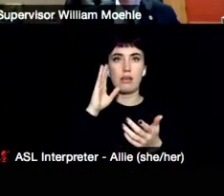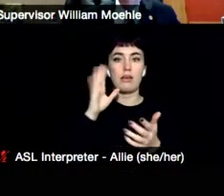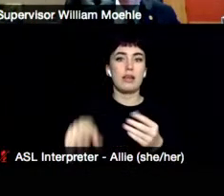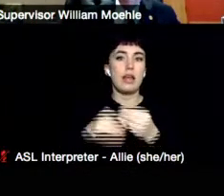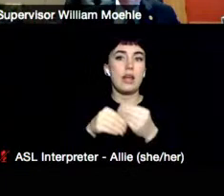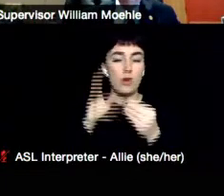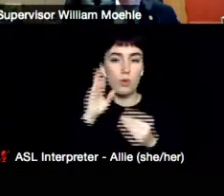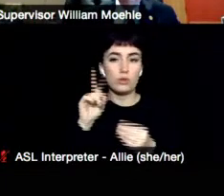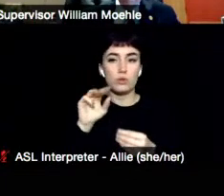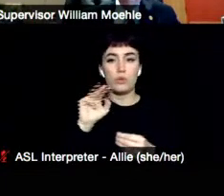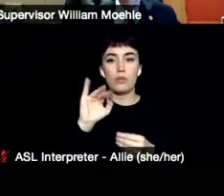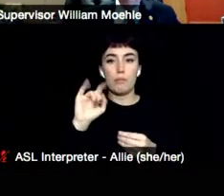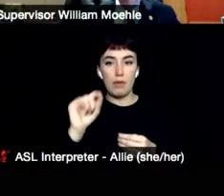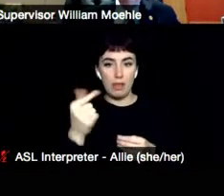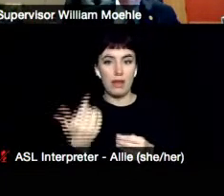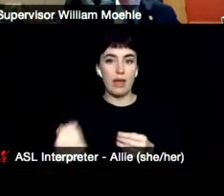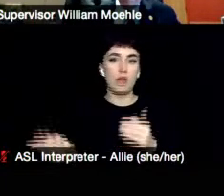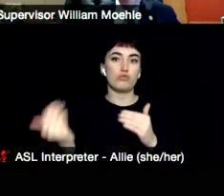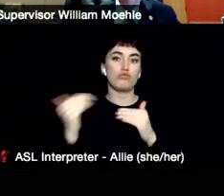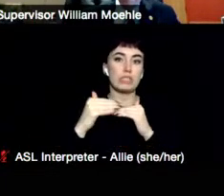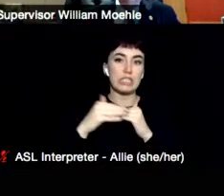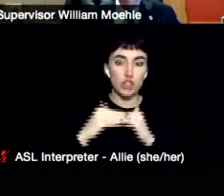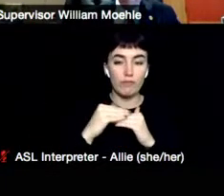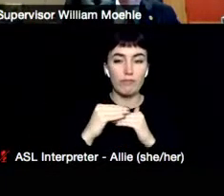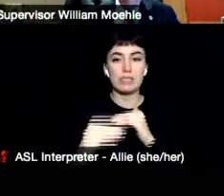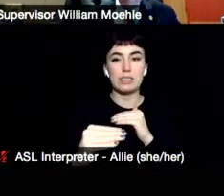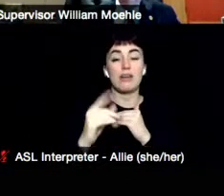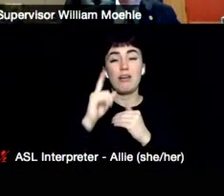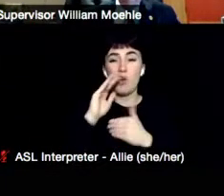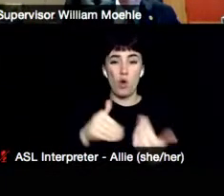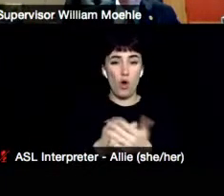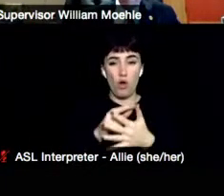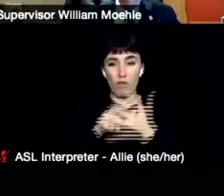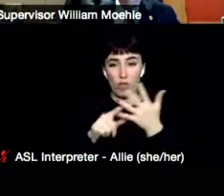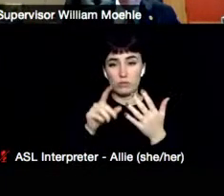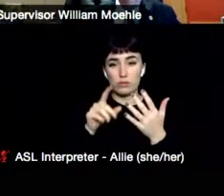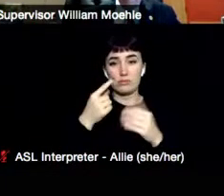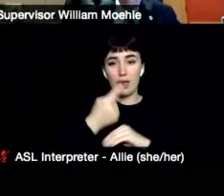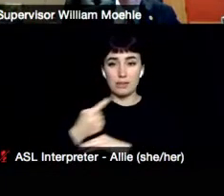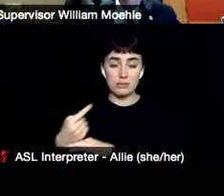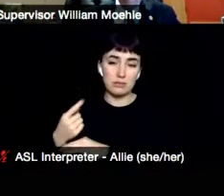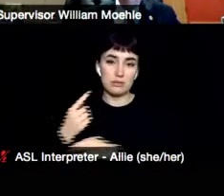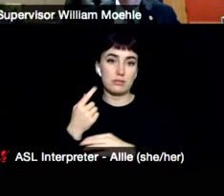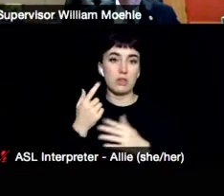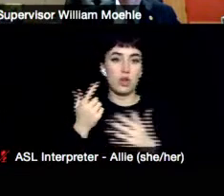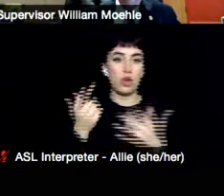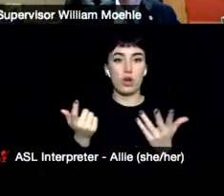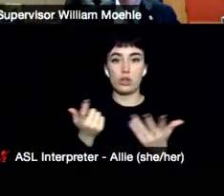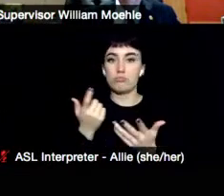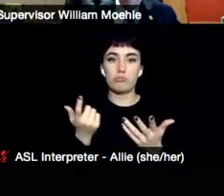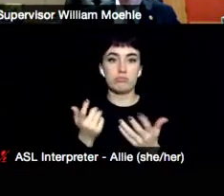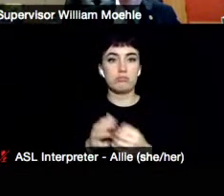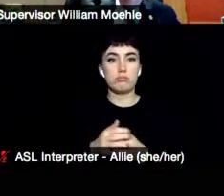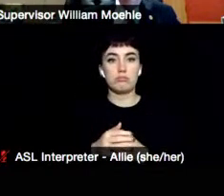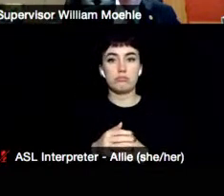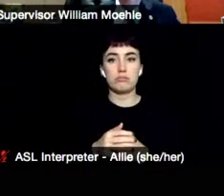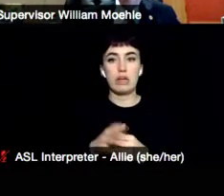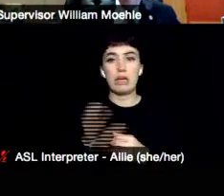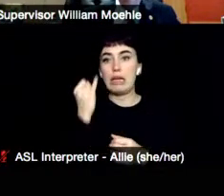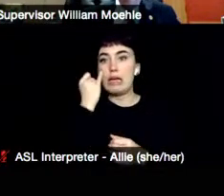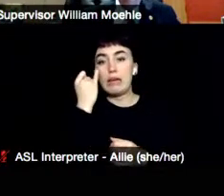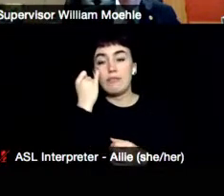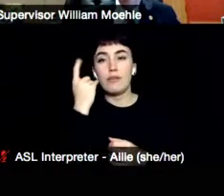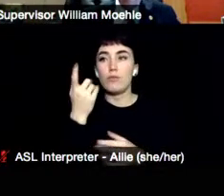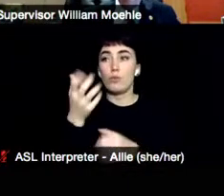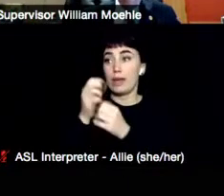the milling and resurfacing. And so all of those dates, you know, are even if we get a schedule